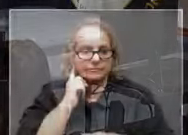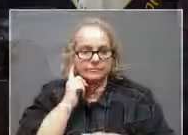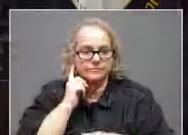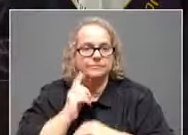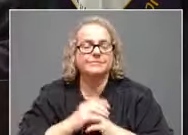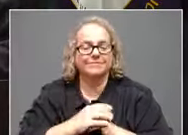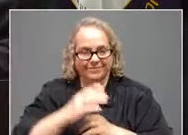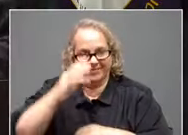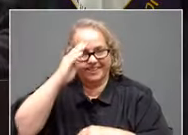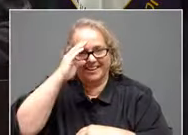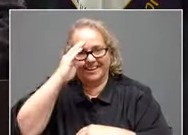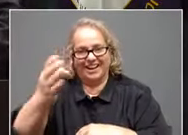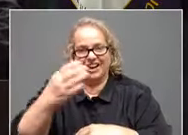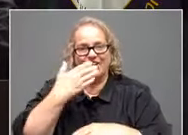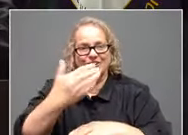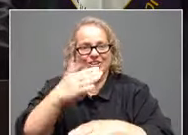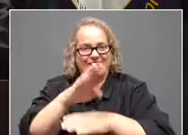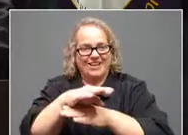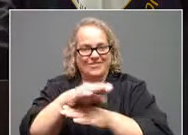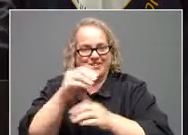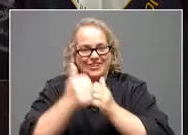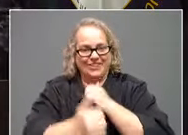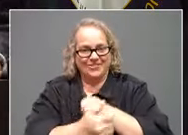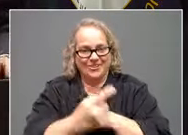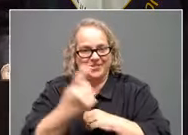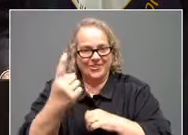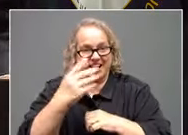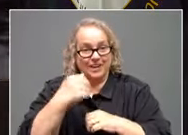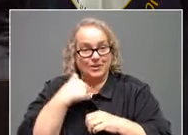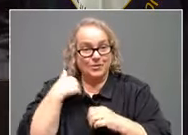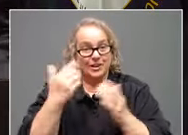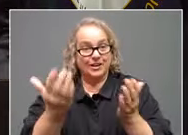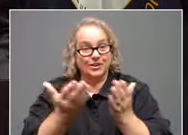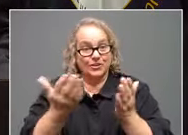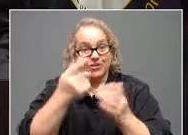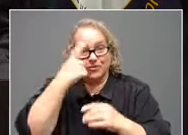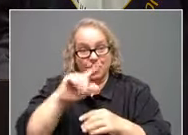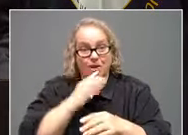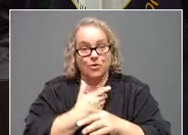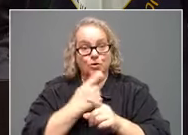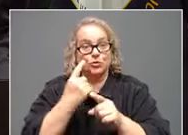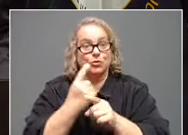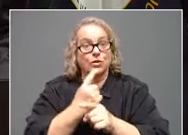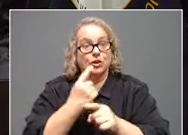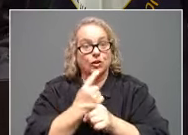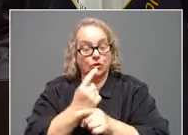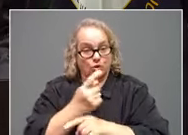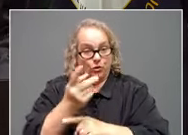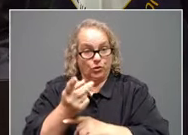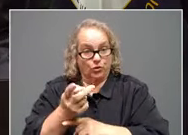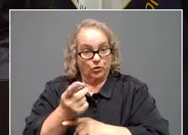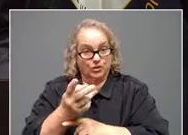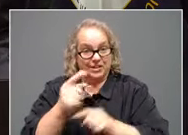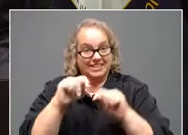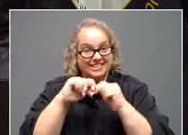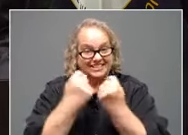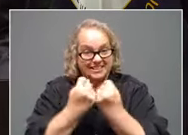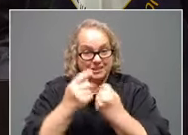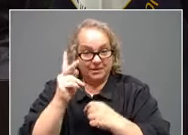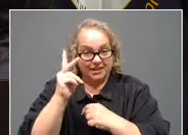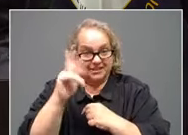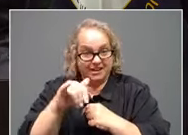All right, good afternoon, everybody. We are here for our regular standing Thursday Team Kentucky